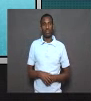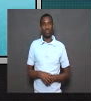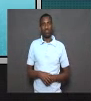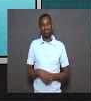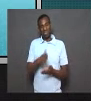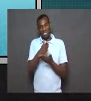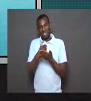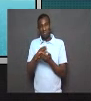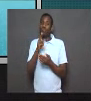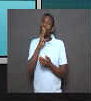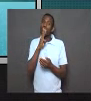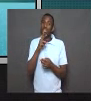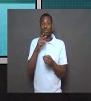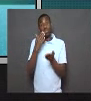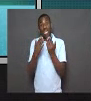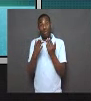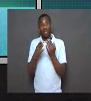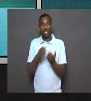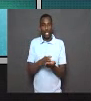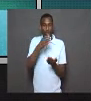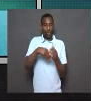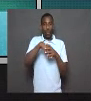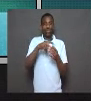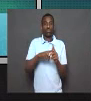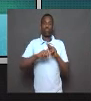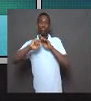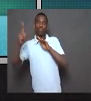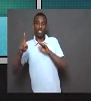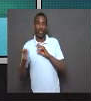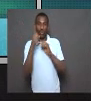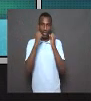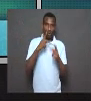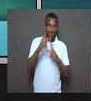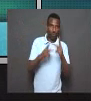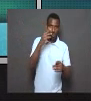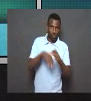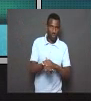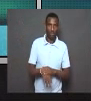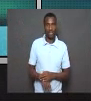Perhaps some water escapes the glass in the process.